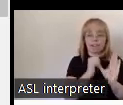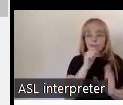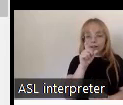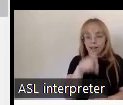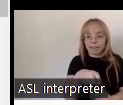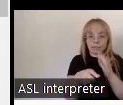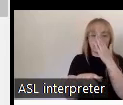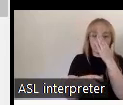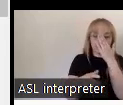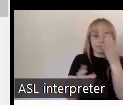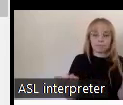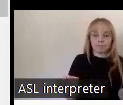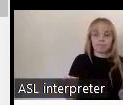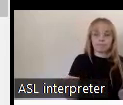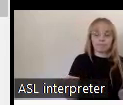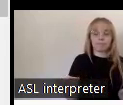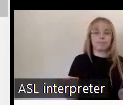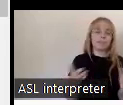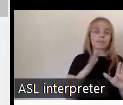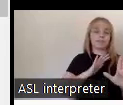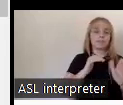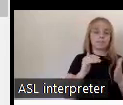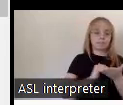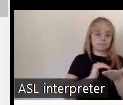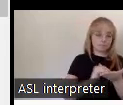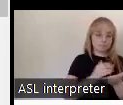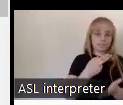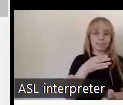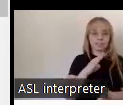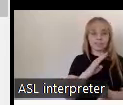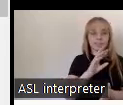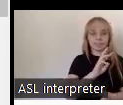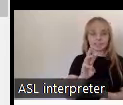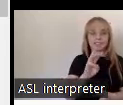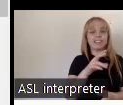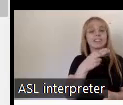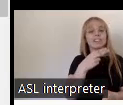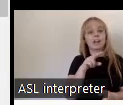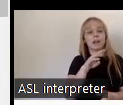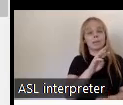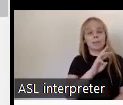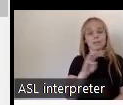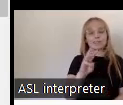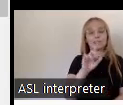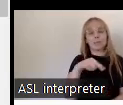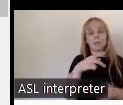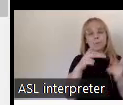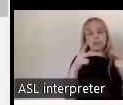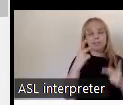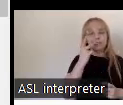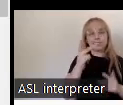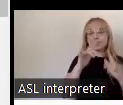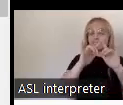101, but or excuse me, the Hub website. But on the Hub website is the only place that you will see all of